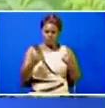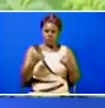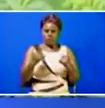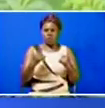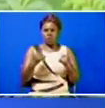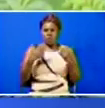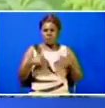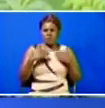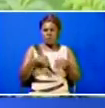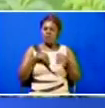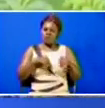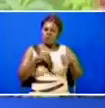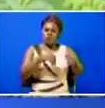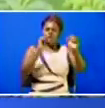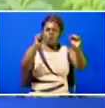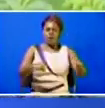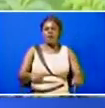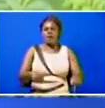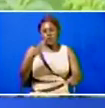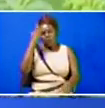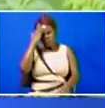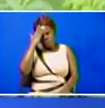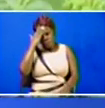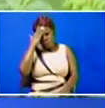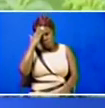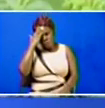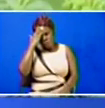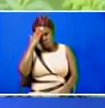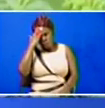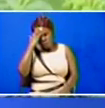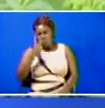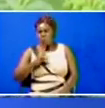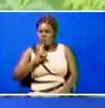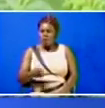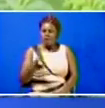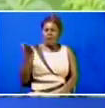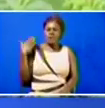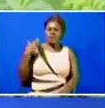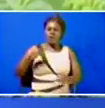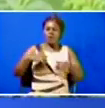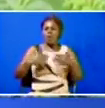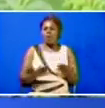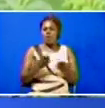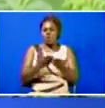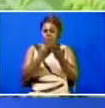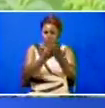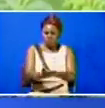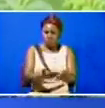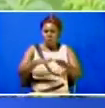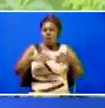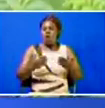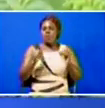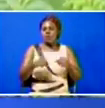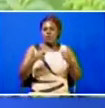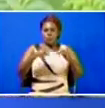auditors. People can actually follow and get to know whether something was ordered before and whether it was actually delivered. Or you